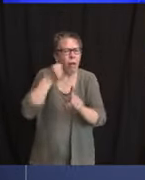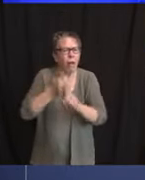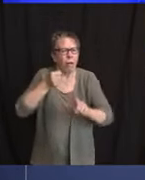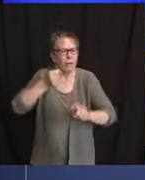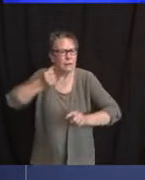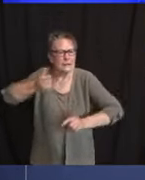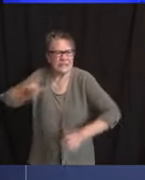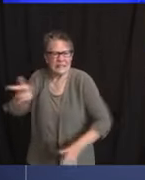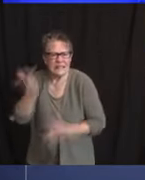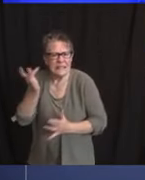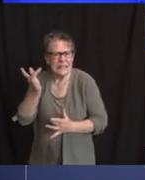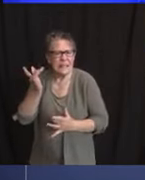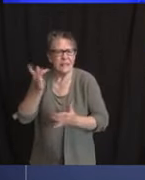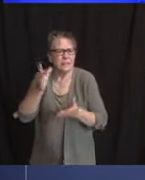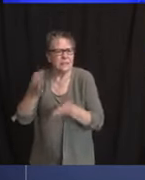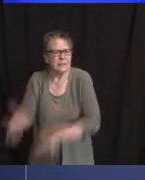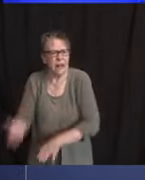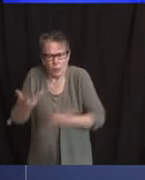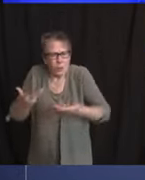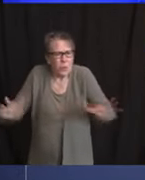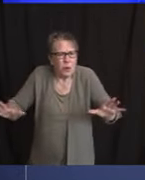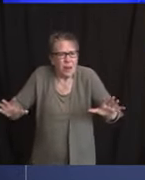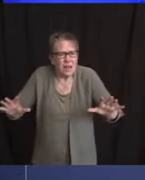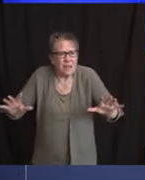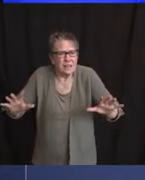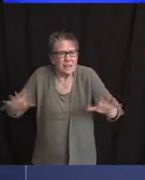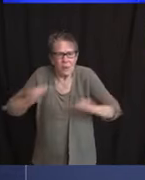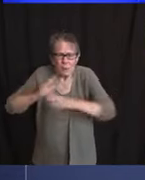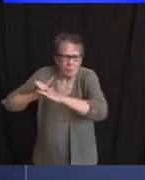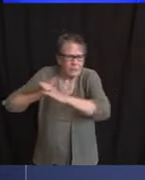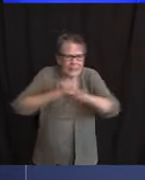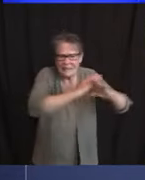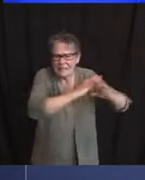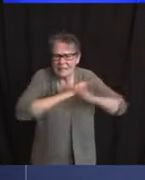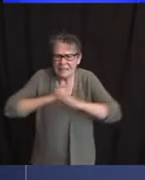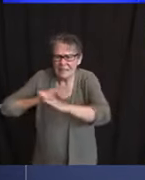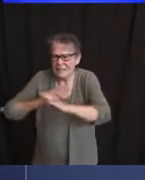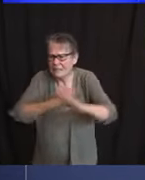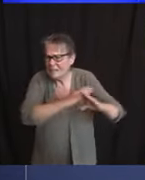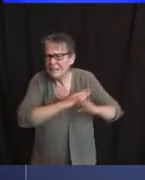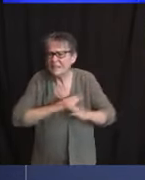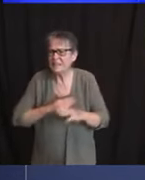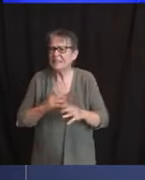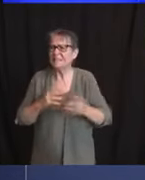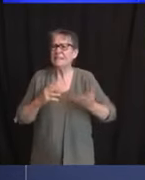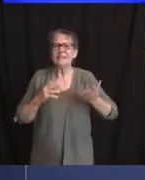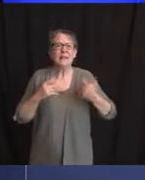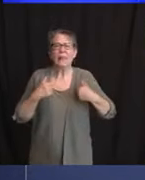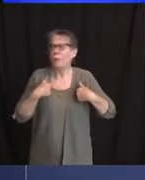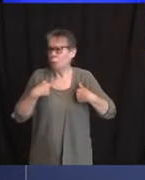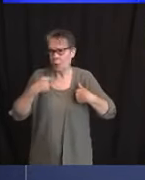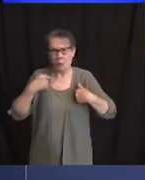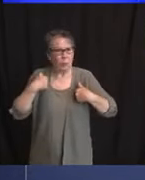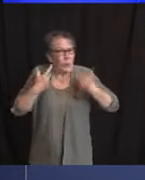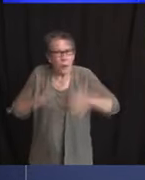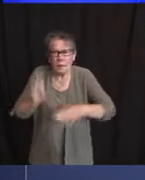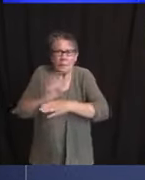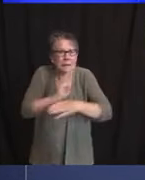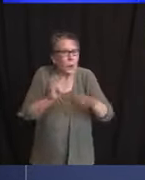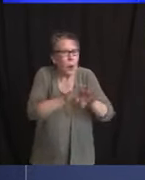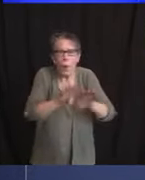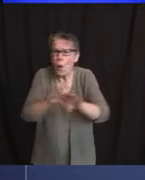choose to have our economy decimated and our state and local governments besieged by the soaring costs of responding to the